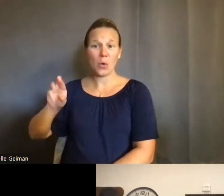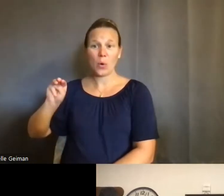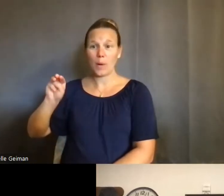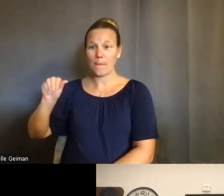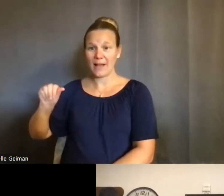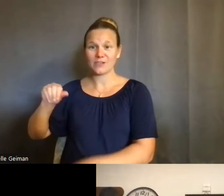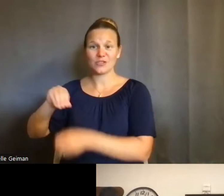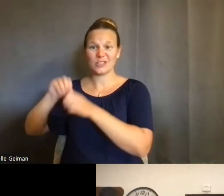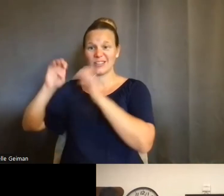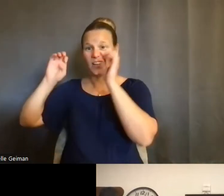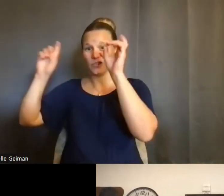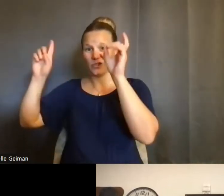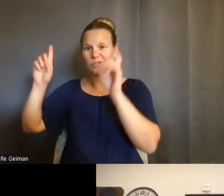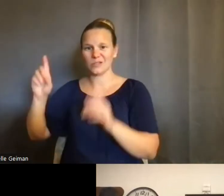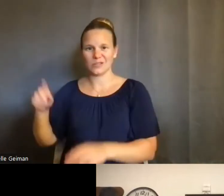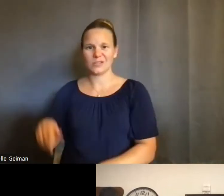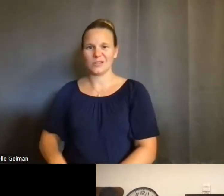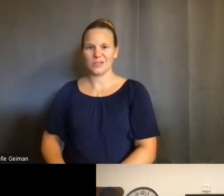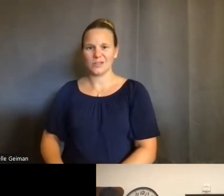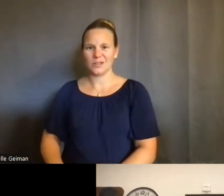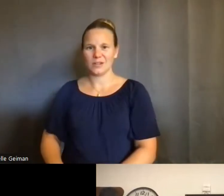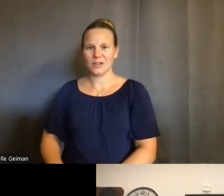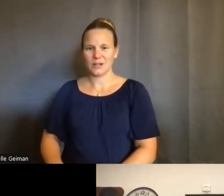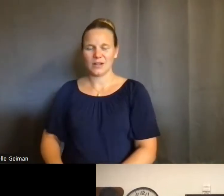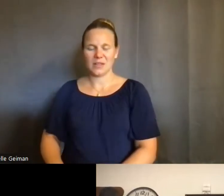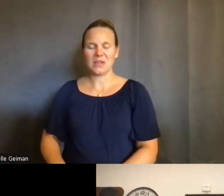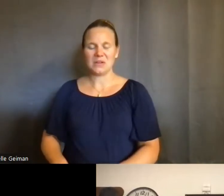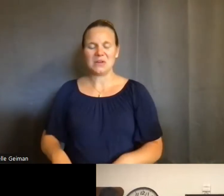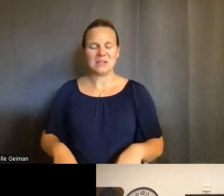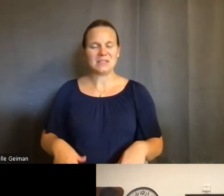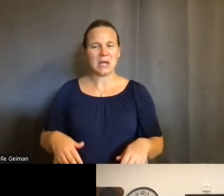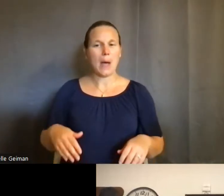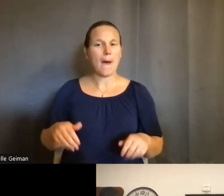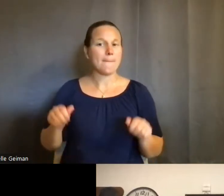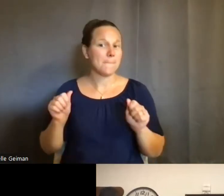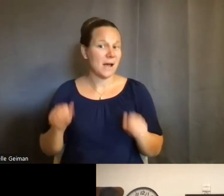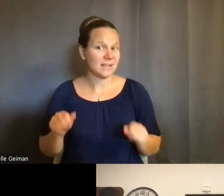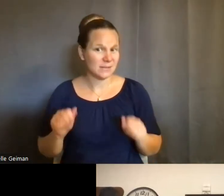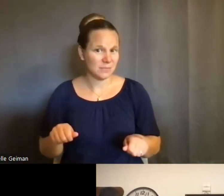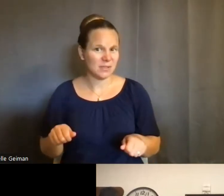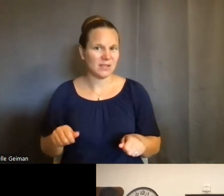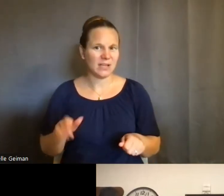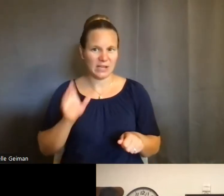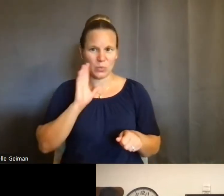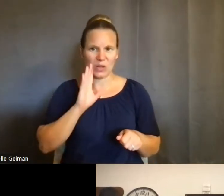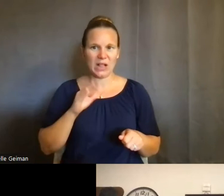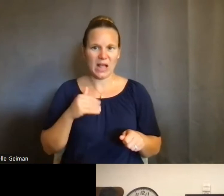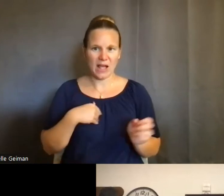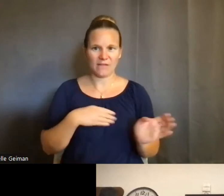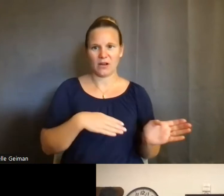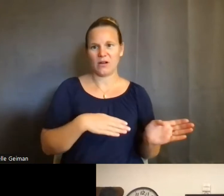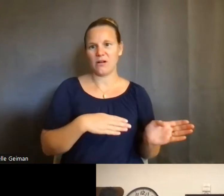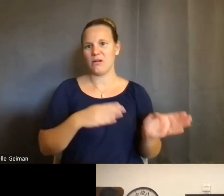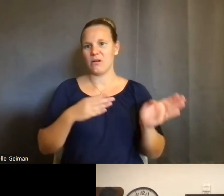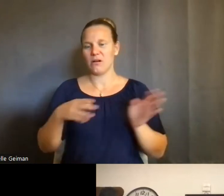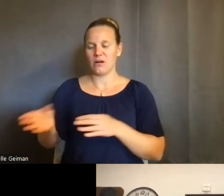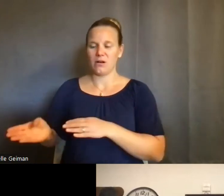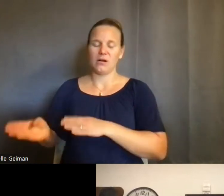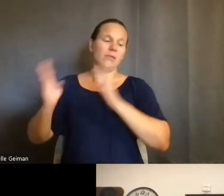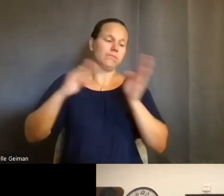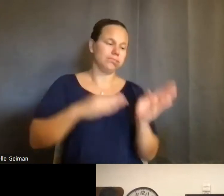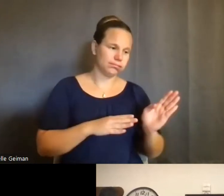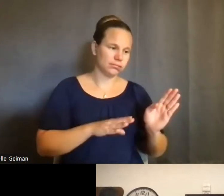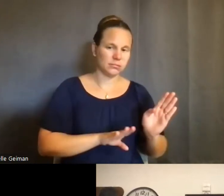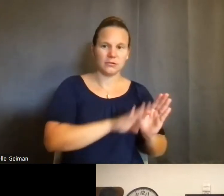education, there's a high level of possibility and likelihood that it'll have shifted back, and education will be on the forefront